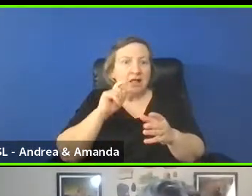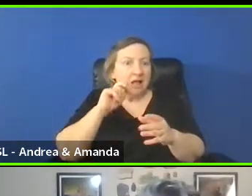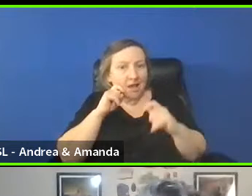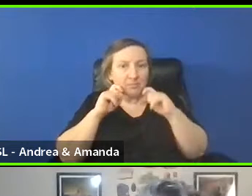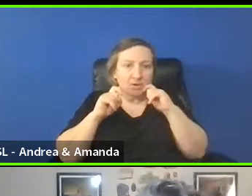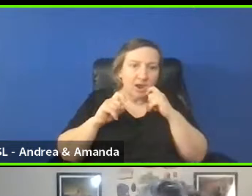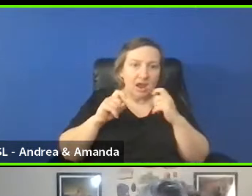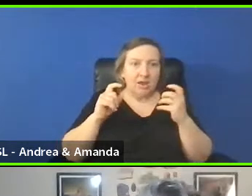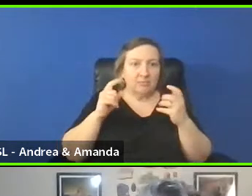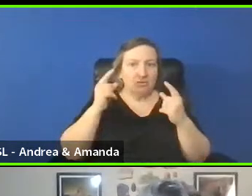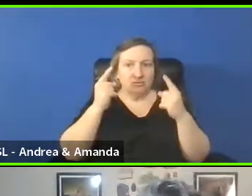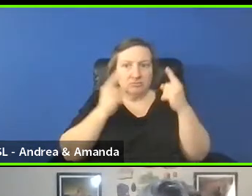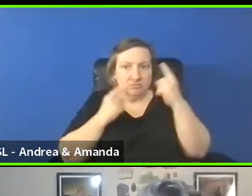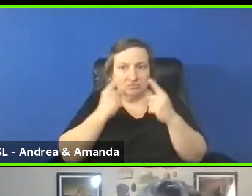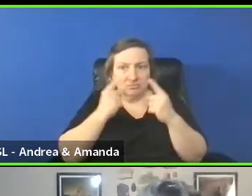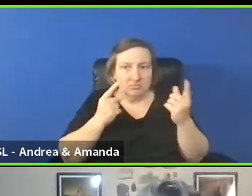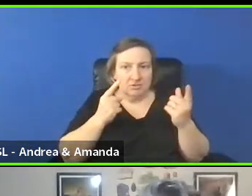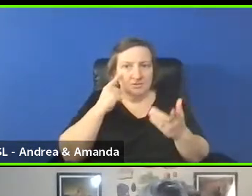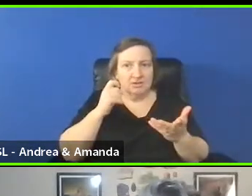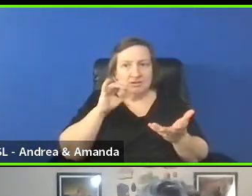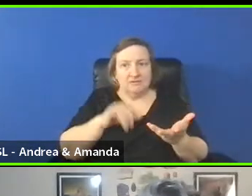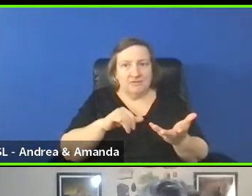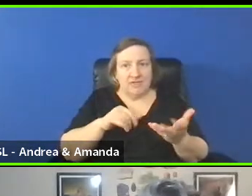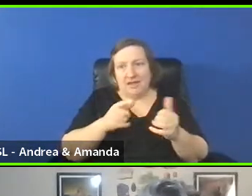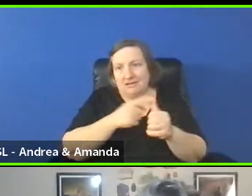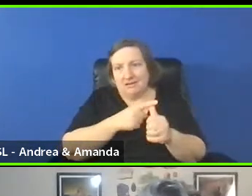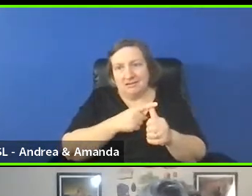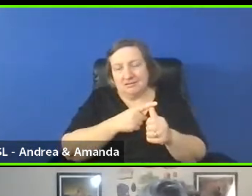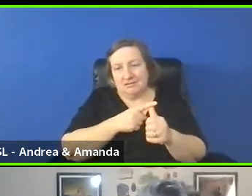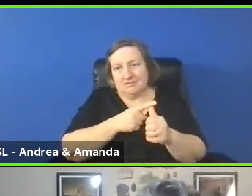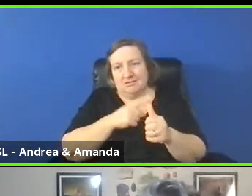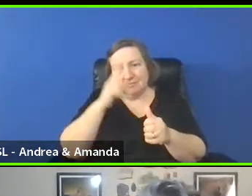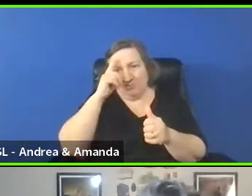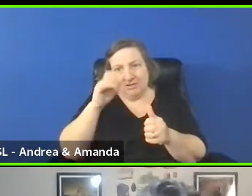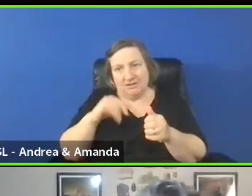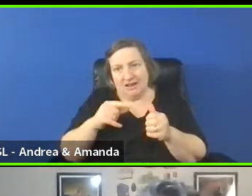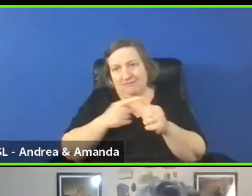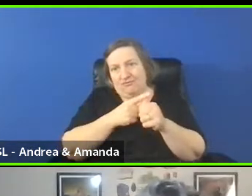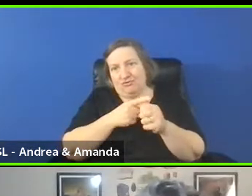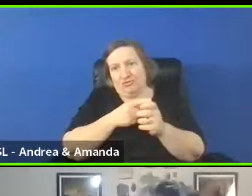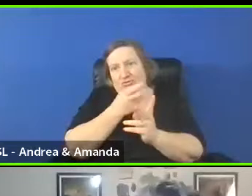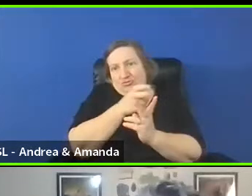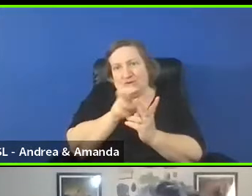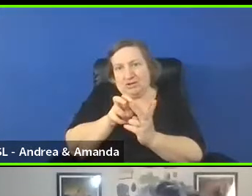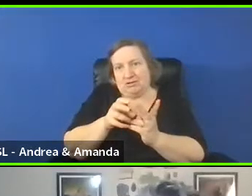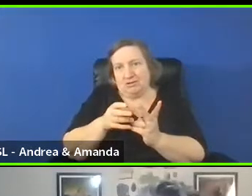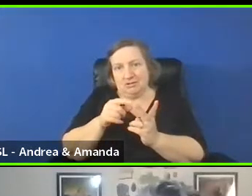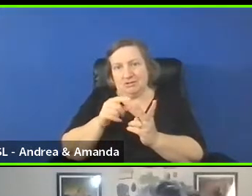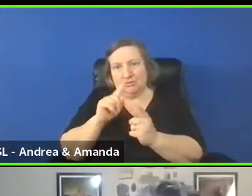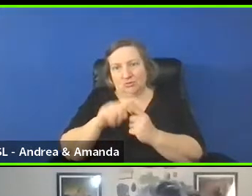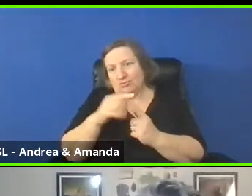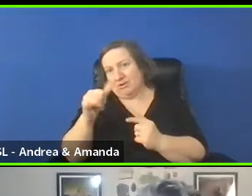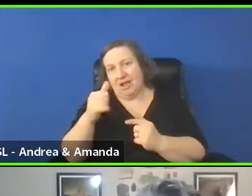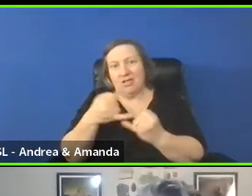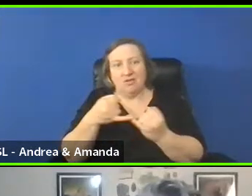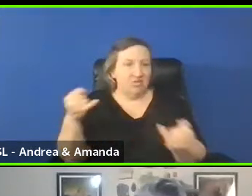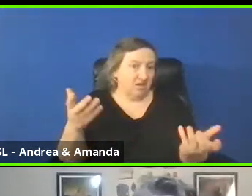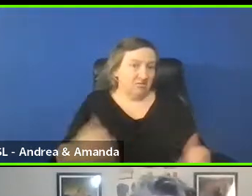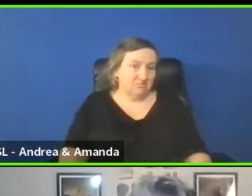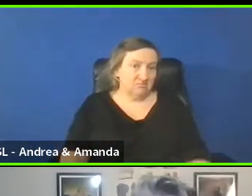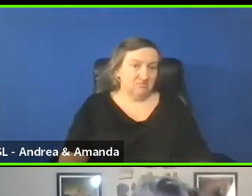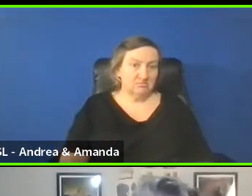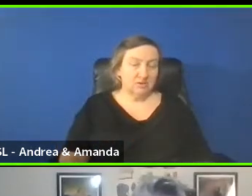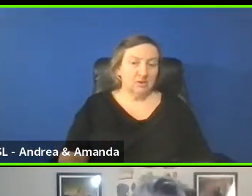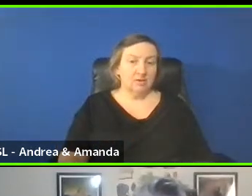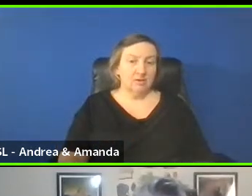apples consideration because of that additional transit point to the yellow line.